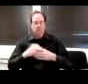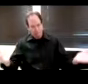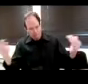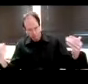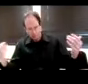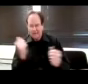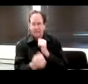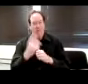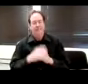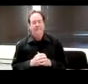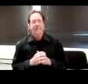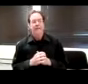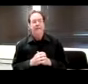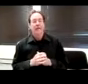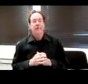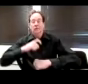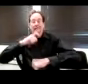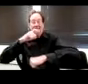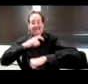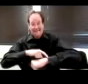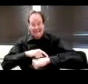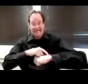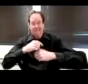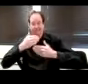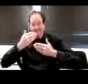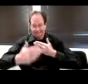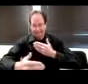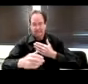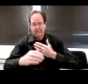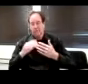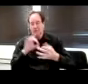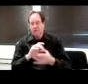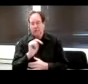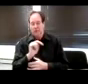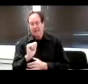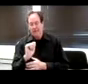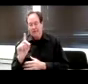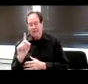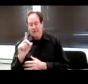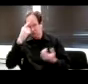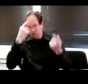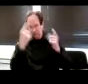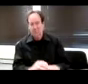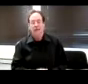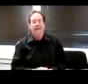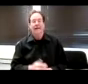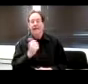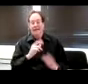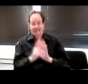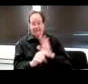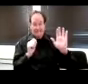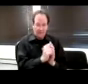So, the timelines regarding the NAD agreement are that any video or audio